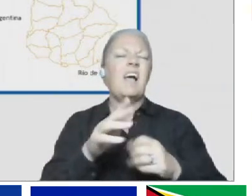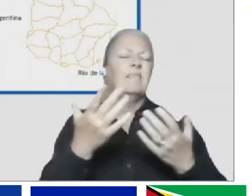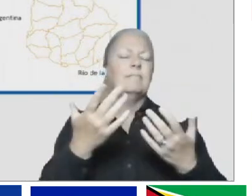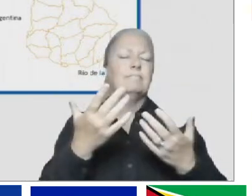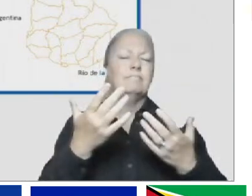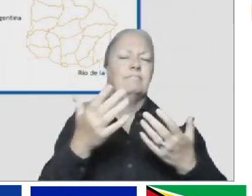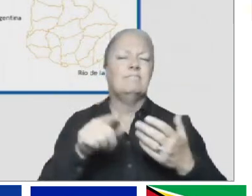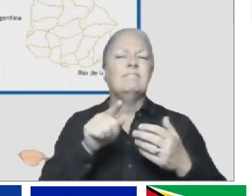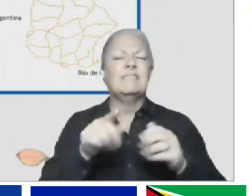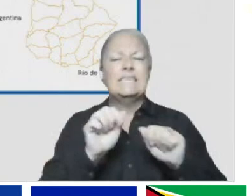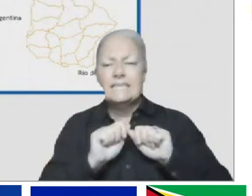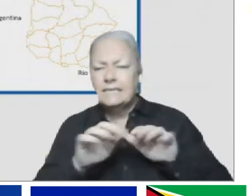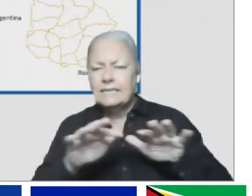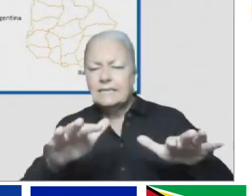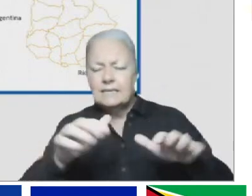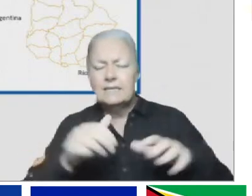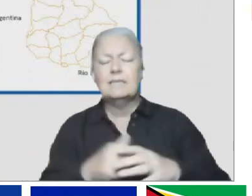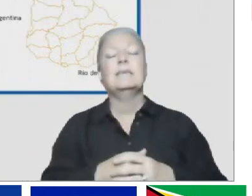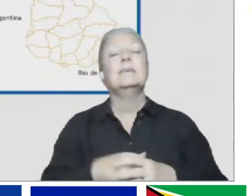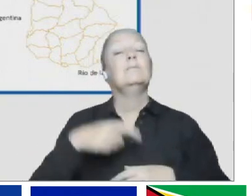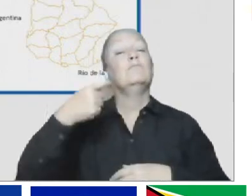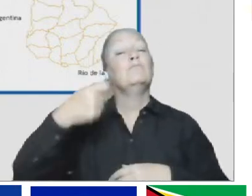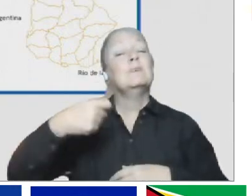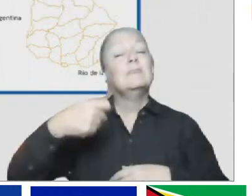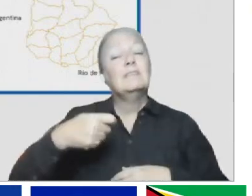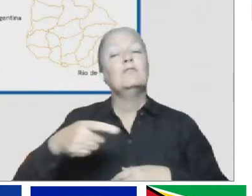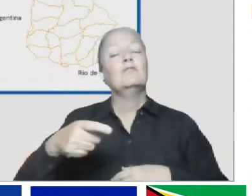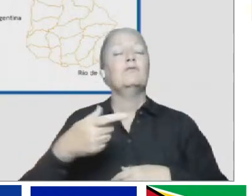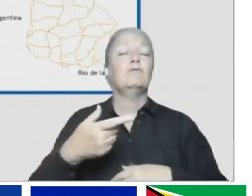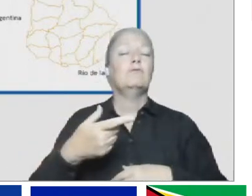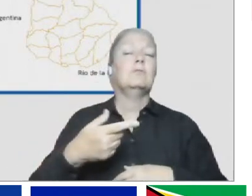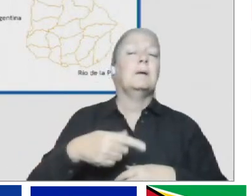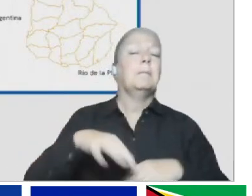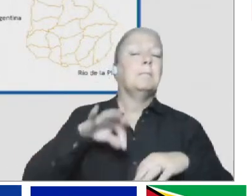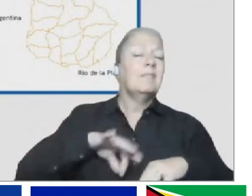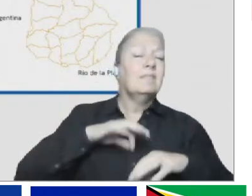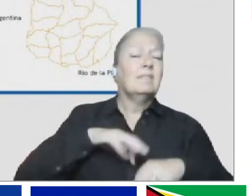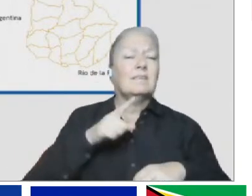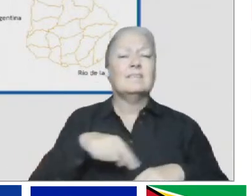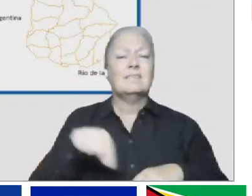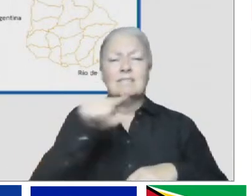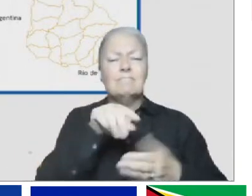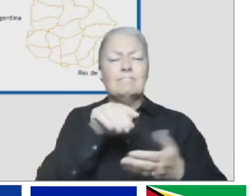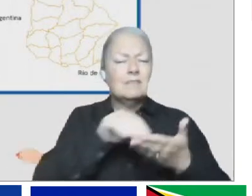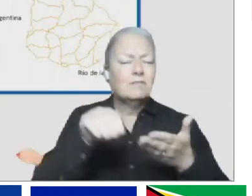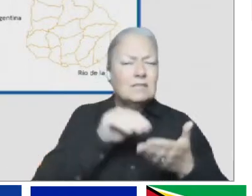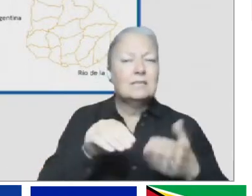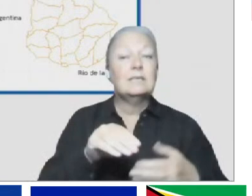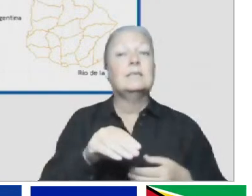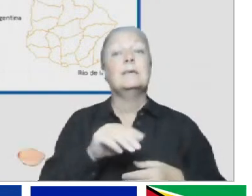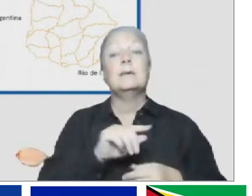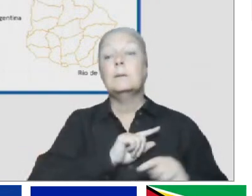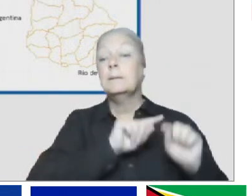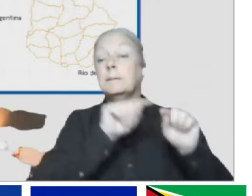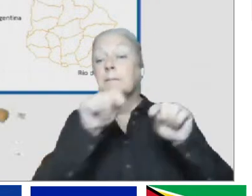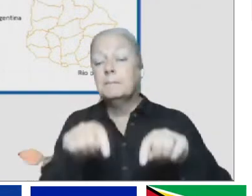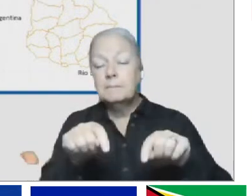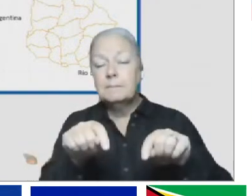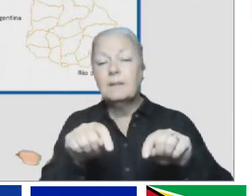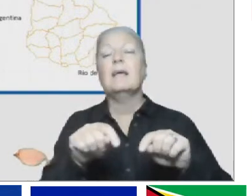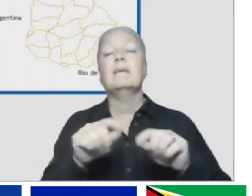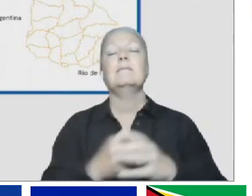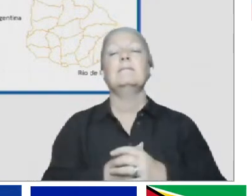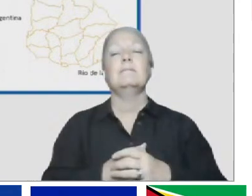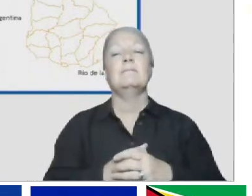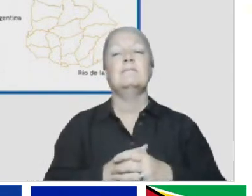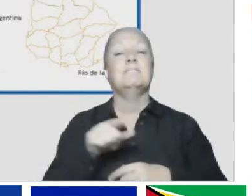summoned all ministers and undersecretaries so that they could attend the meeting that he presided. They declared an